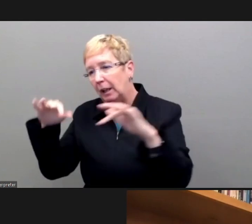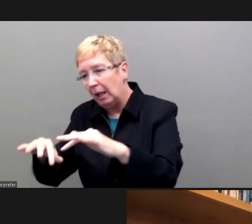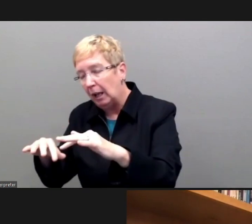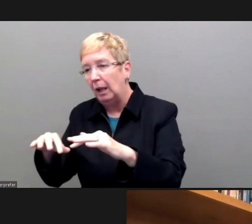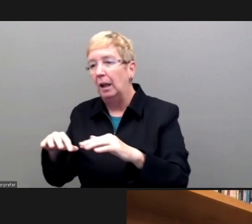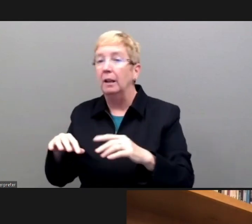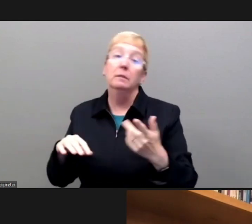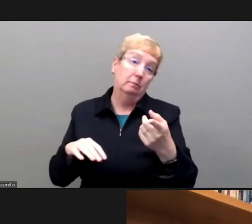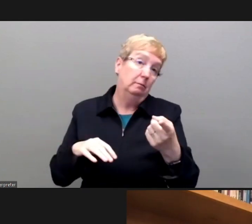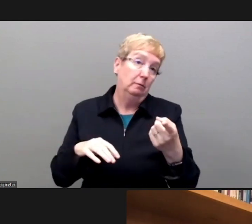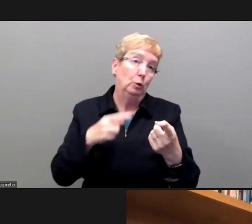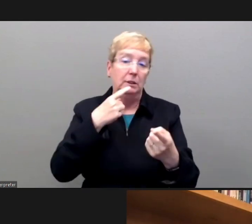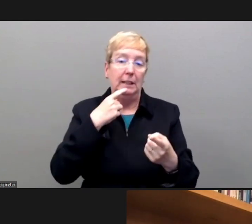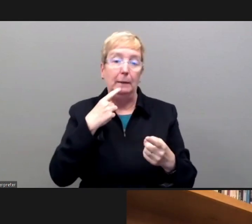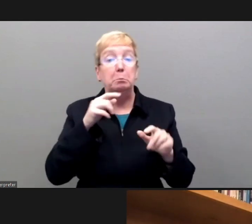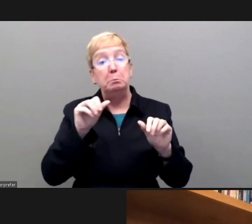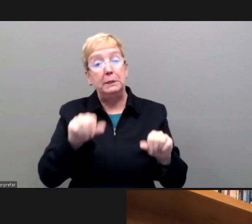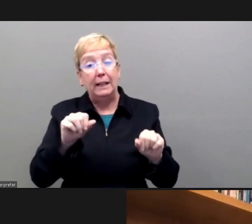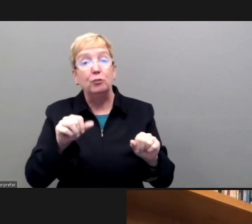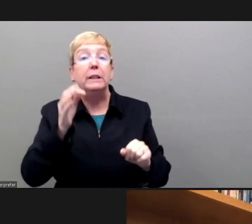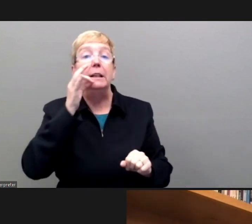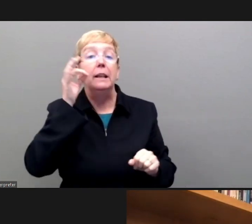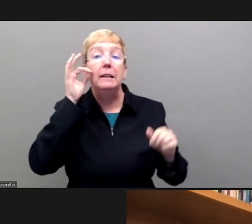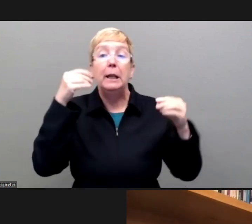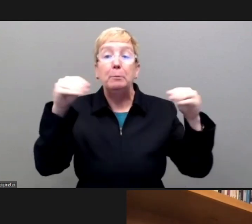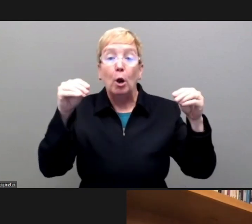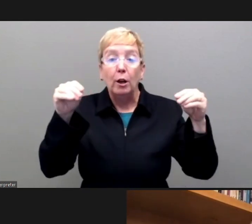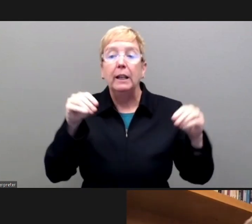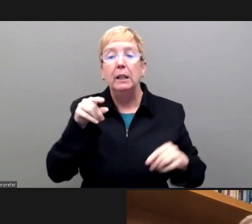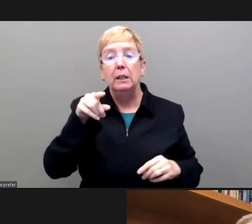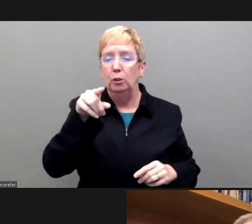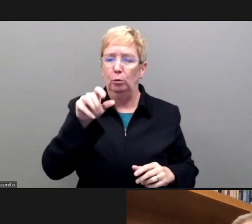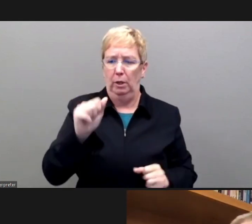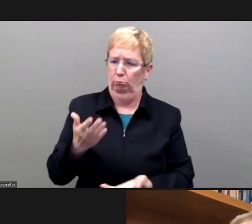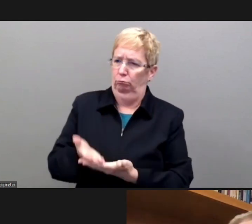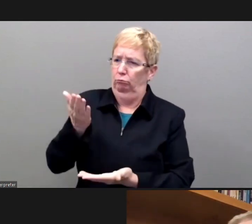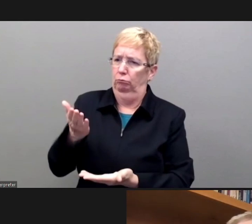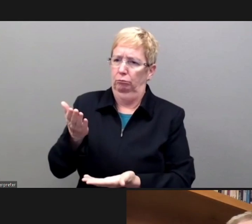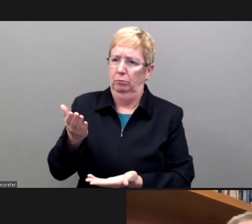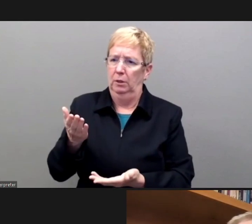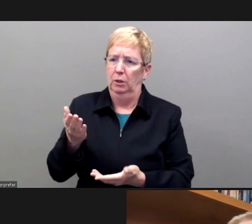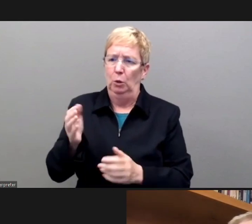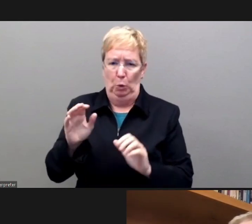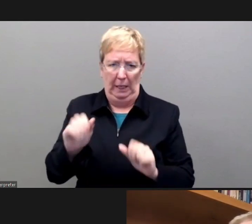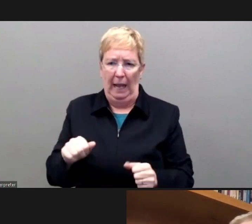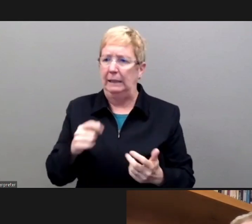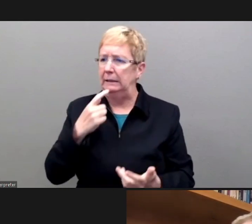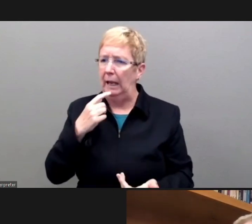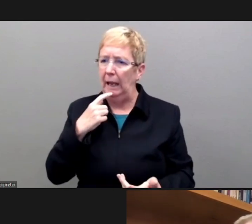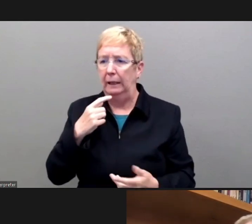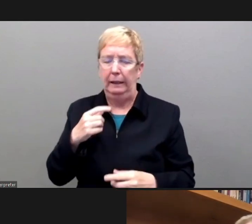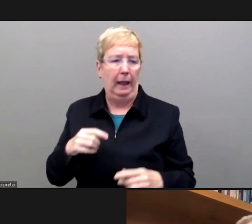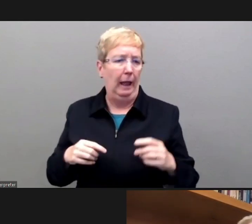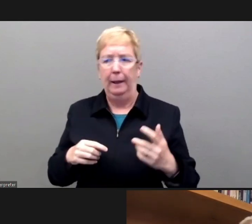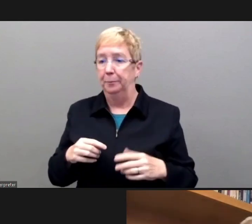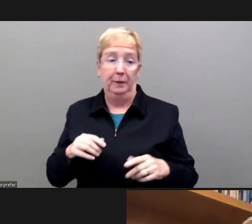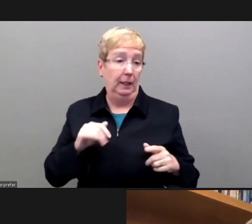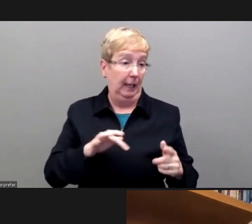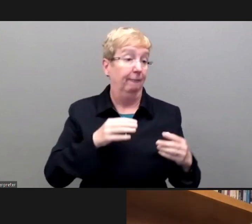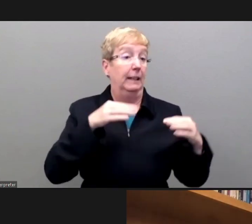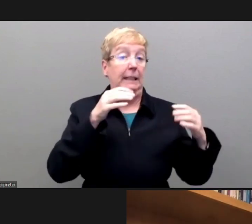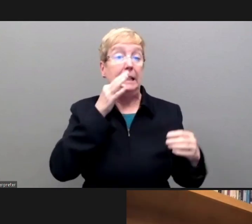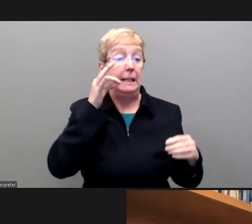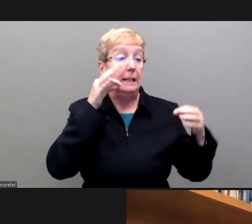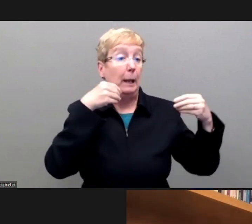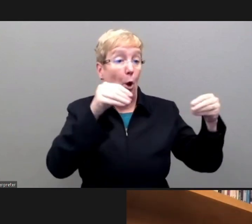Indian market is a place where you can demonstrate that your concerns were valid because X occurred after. So we'll do